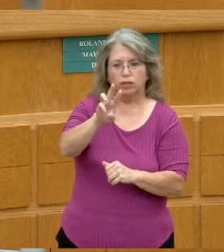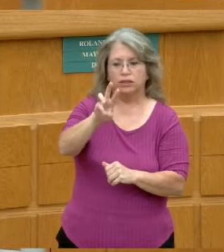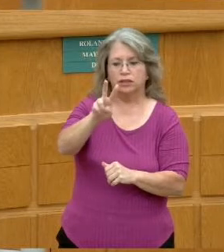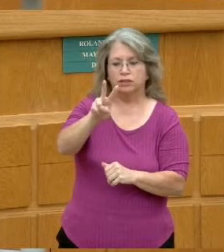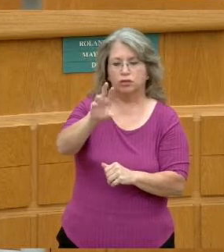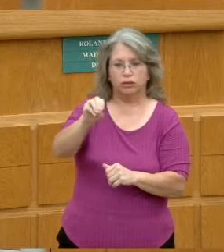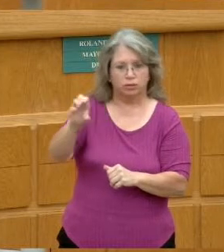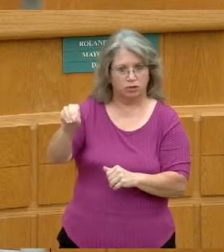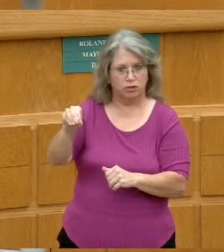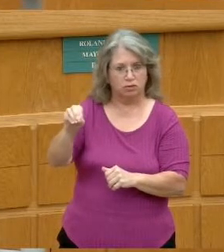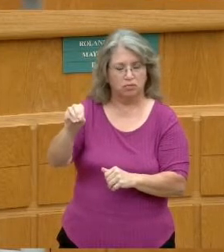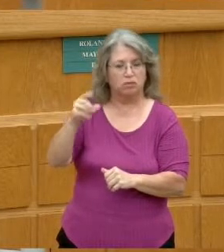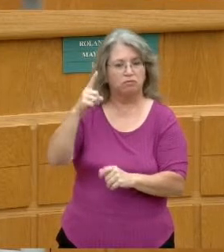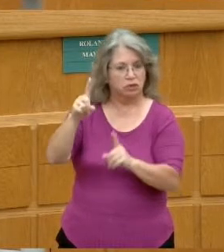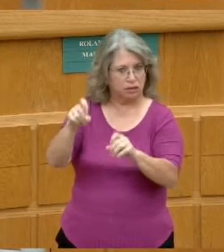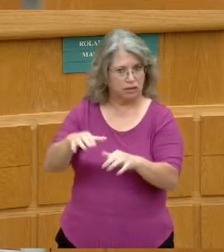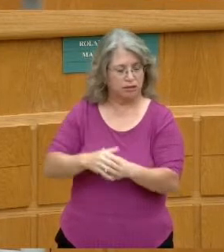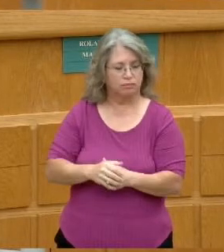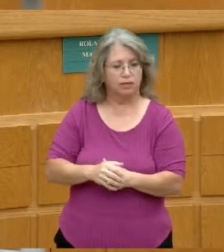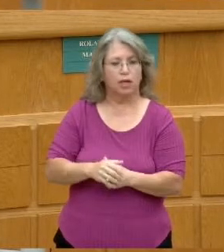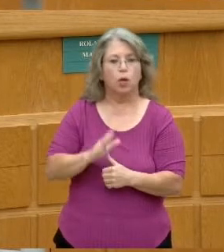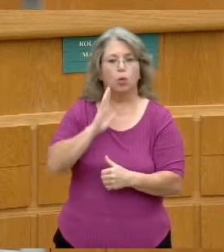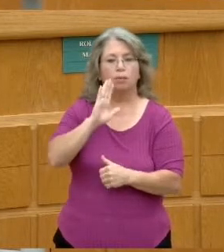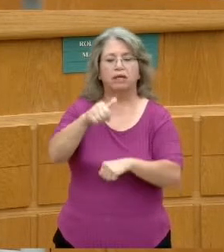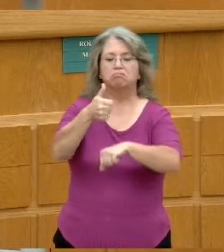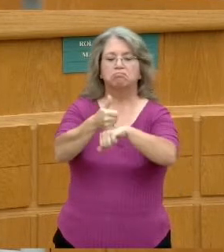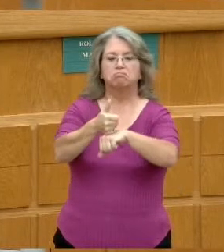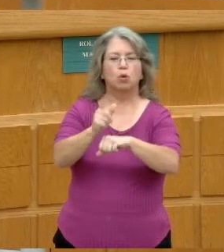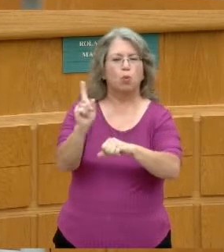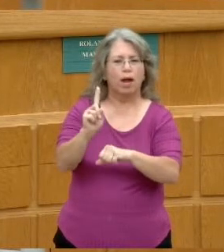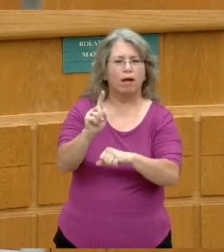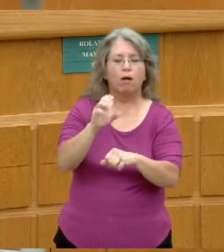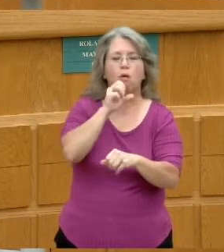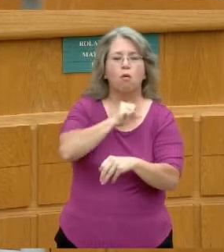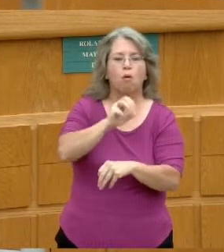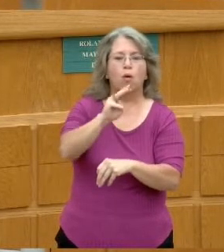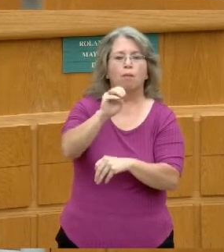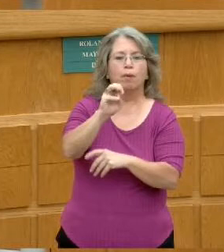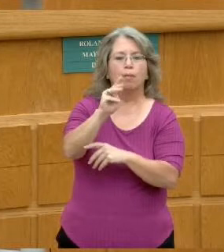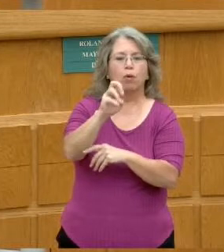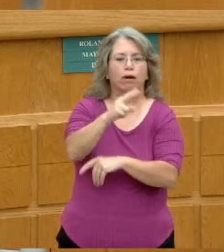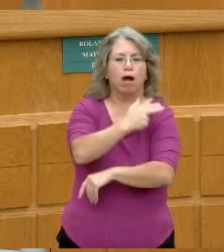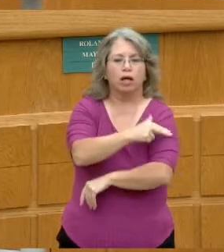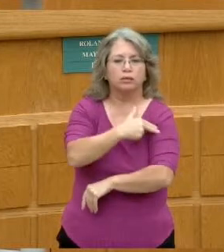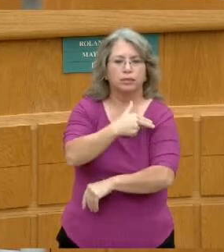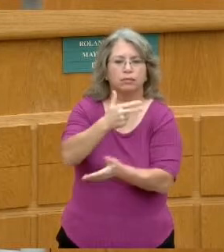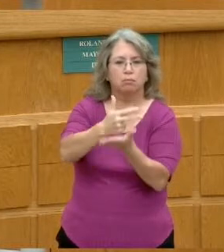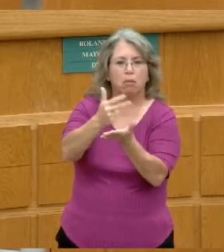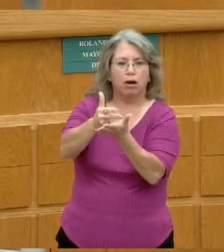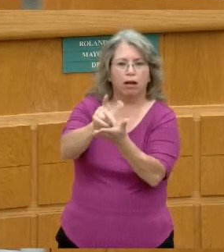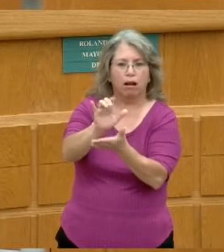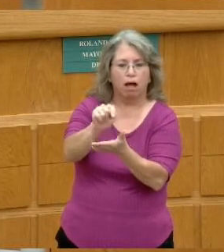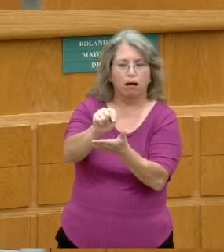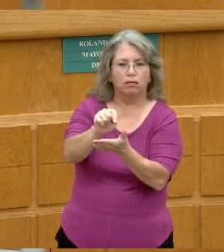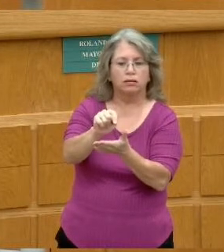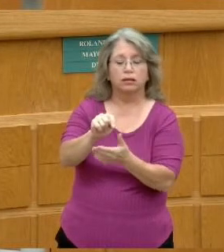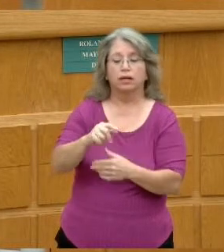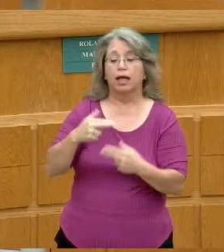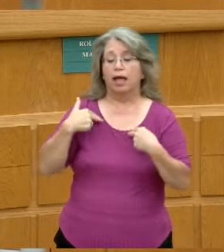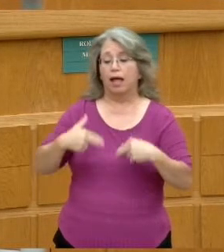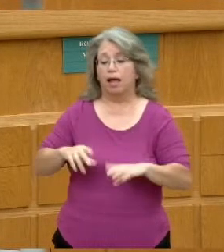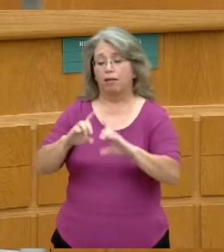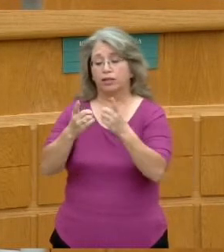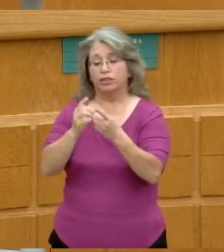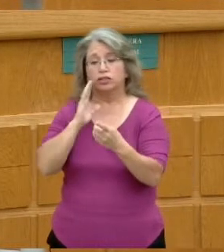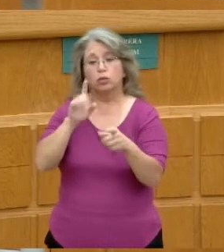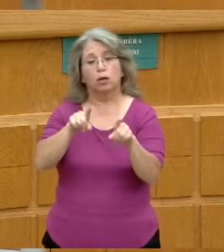361-414-6200. We will be there at the Old Memorial parking lot between 8 and 11 a.m. The Health District will be in Bishop, Texas,